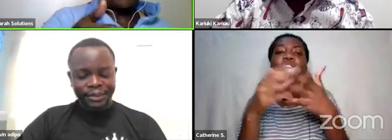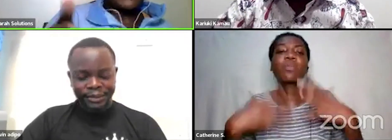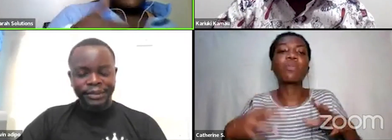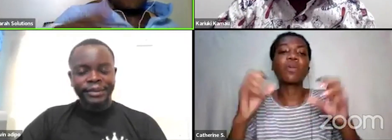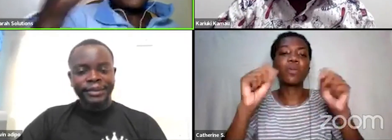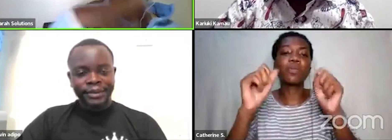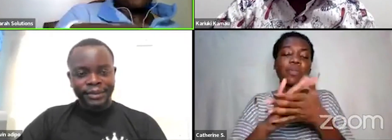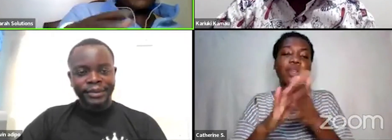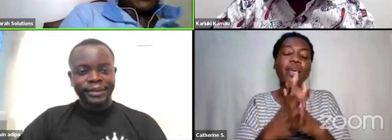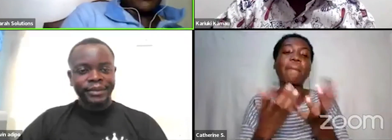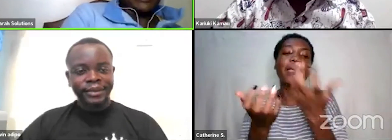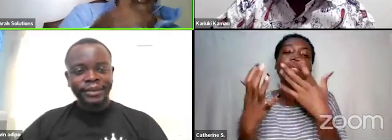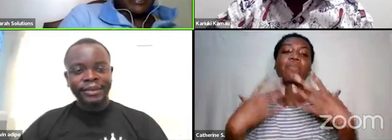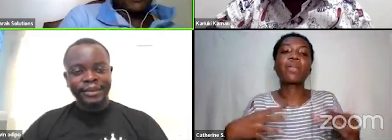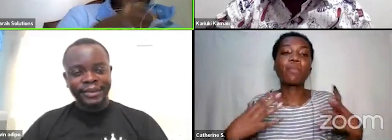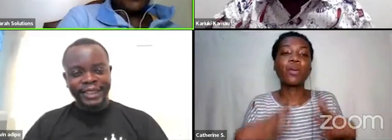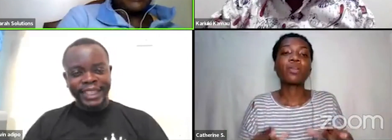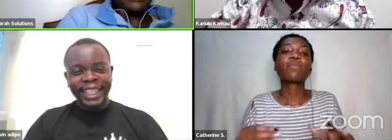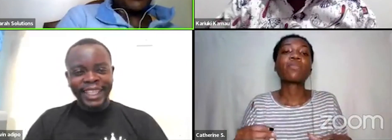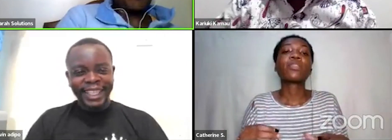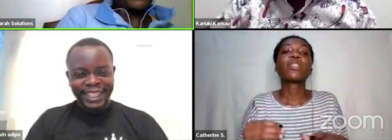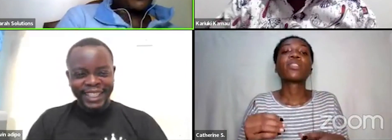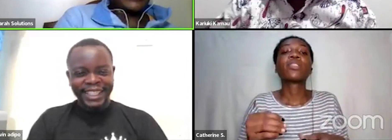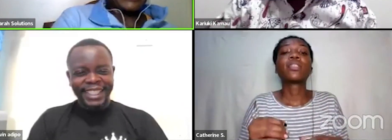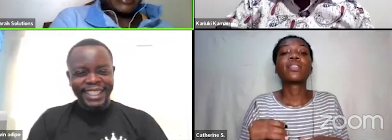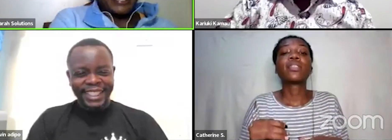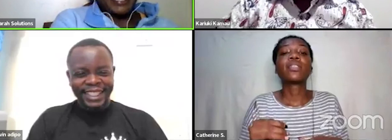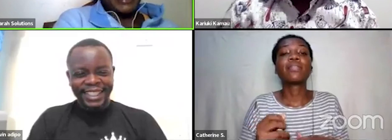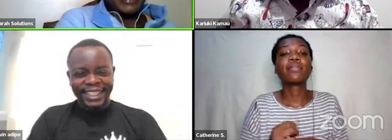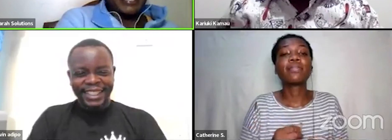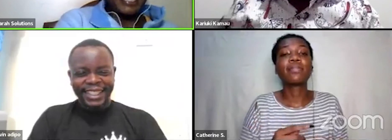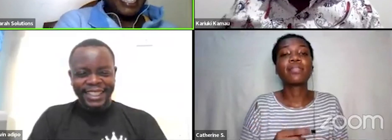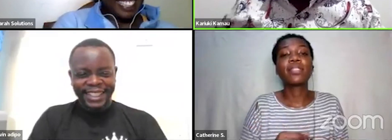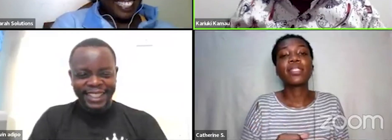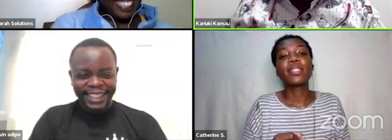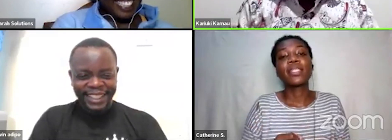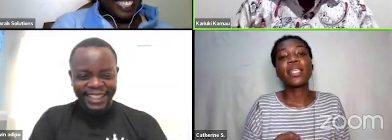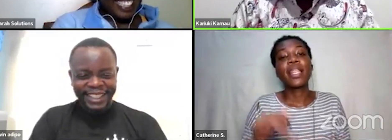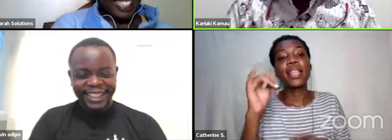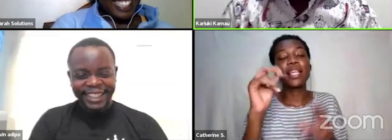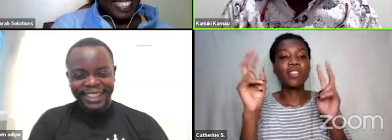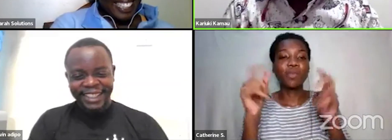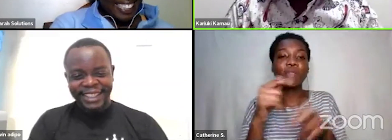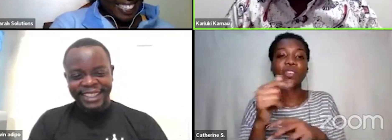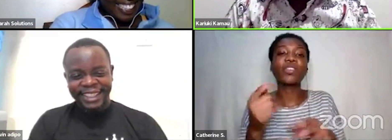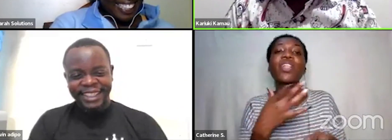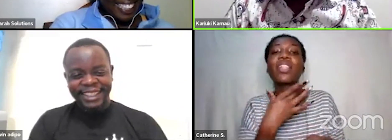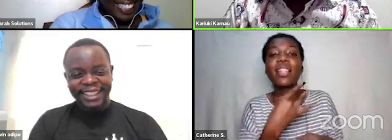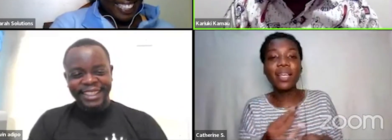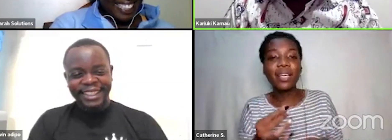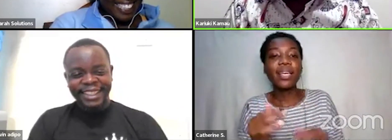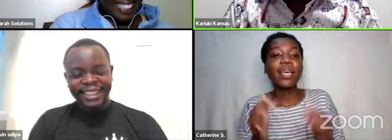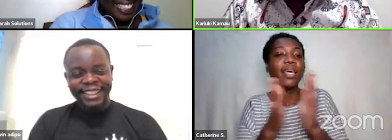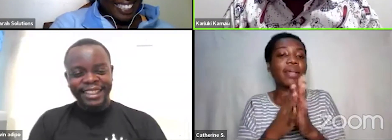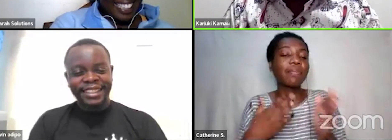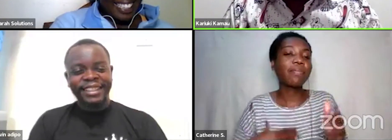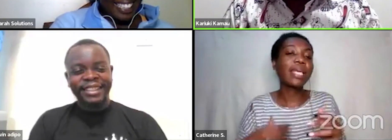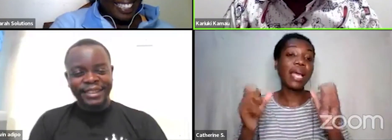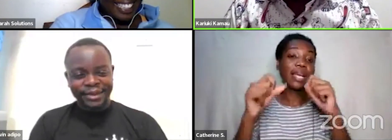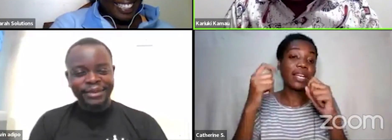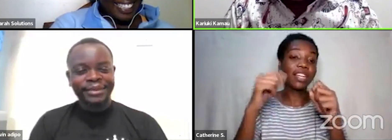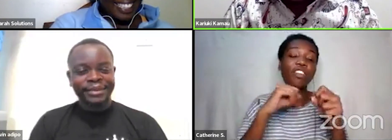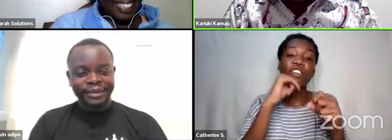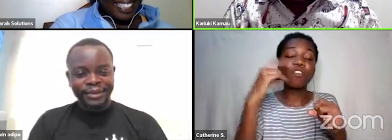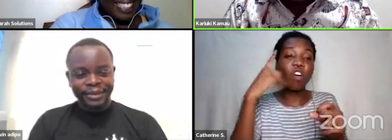we are, please speak to our gifts. I know that one is a topic you like. I agree, not for everyone, not